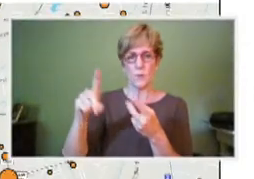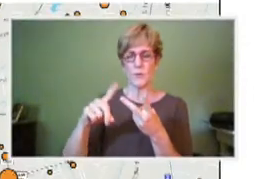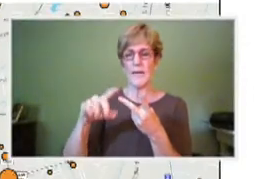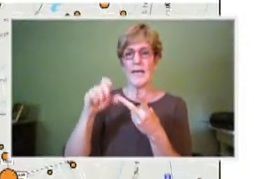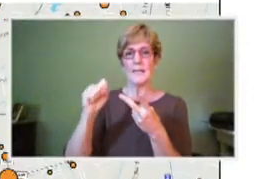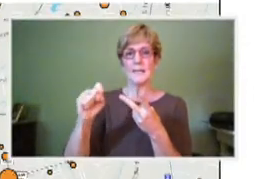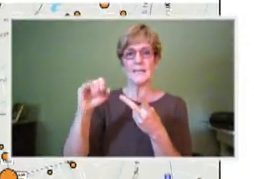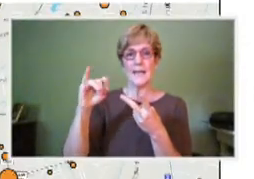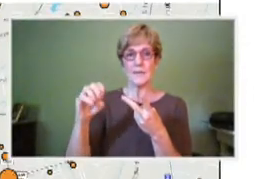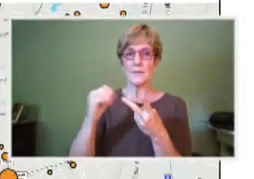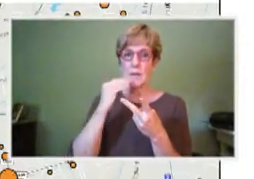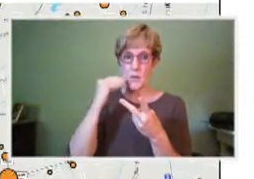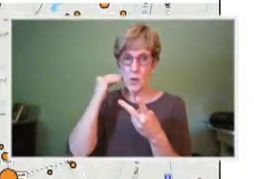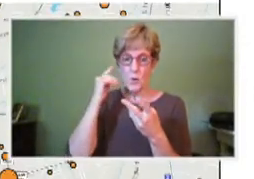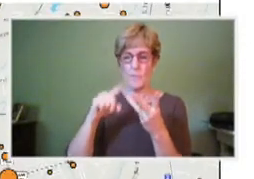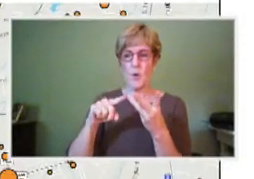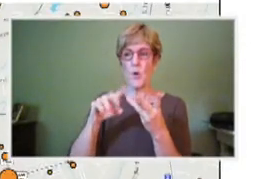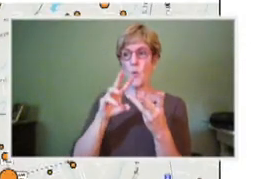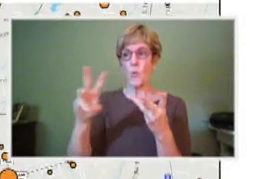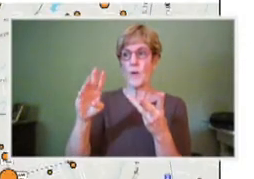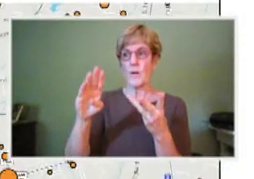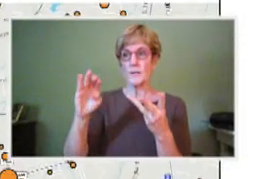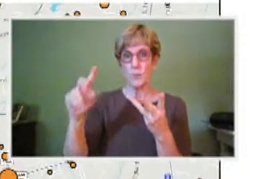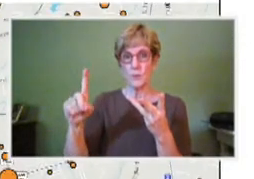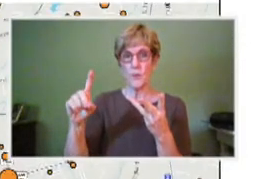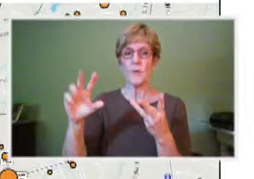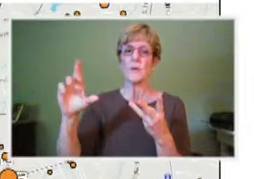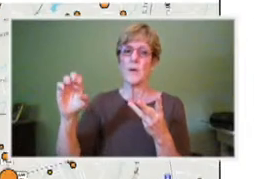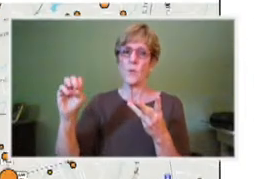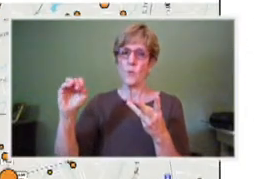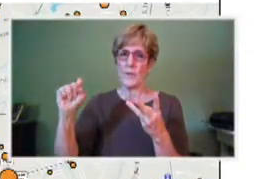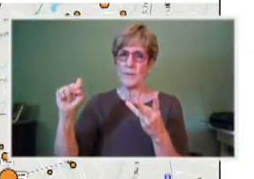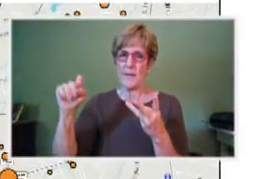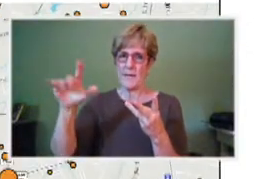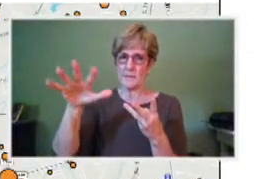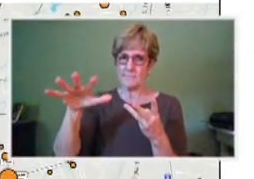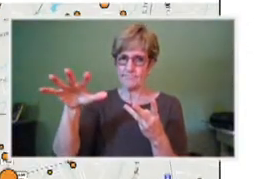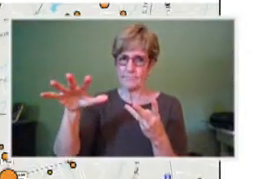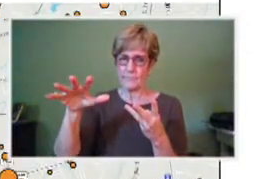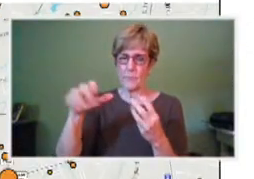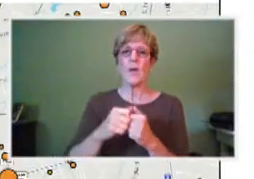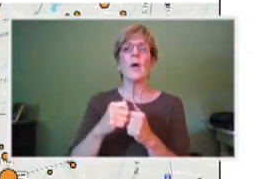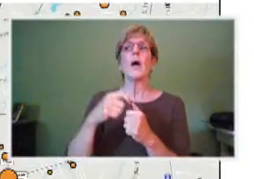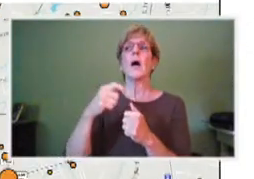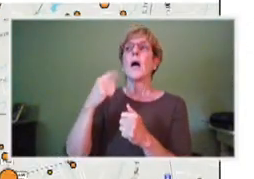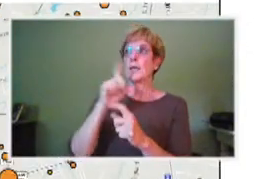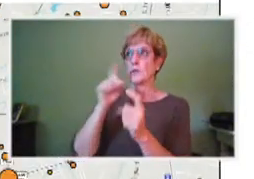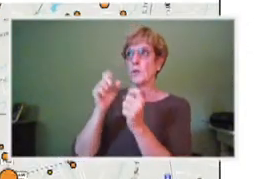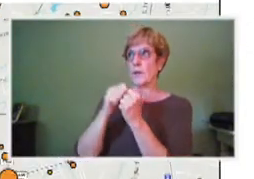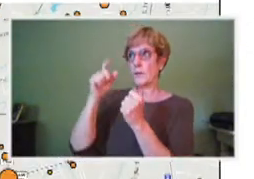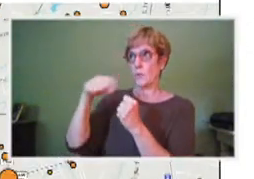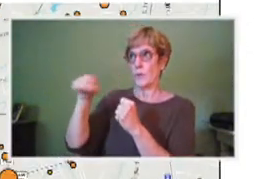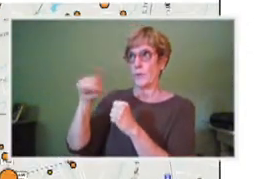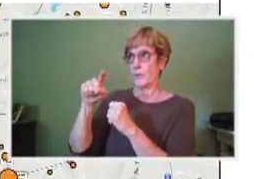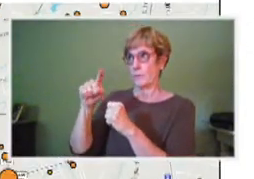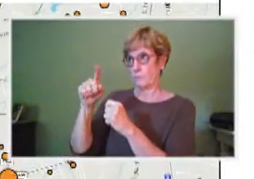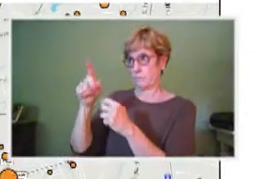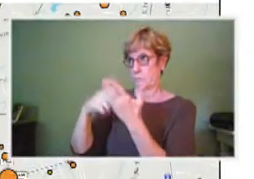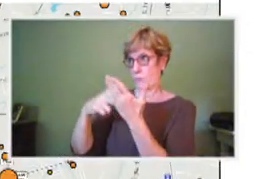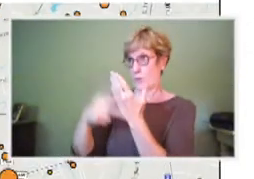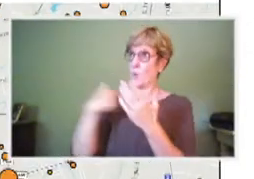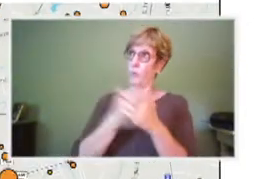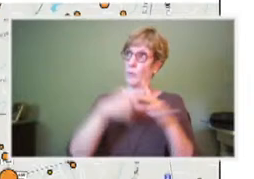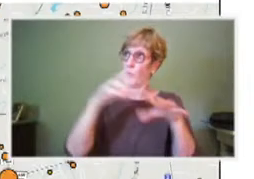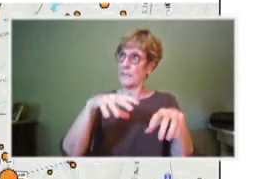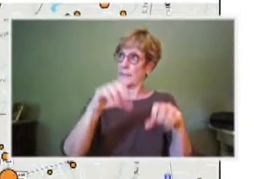West Boulevard and Remount Road. I have, in communication with Cure Violence Global, proposed that we undertake this as